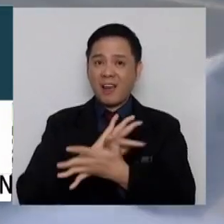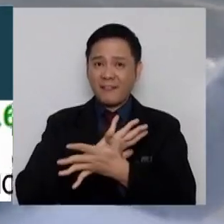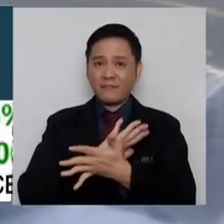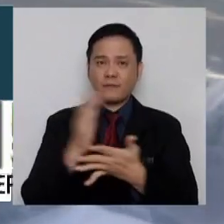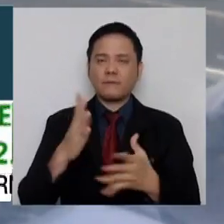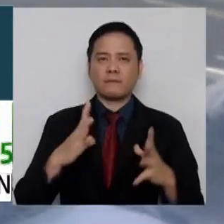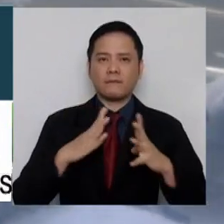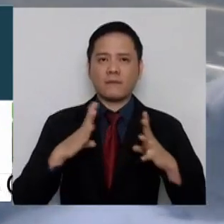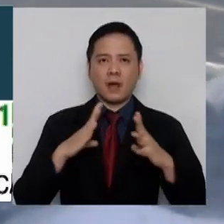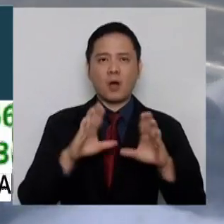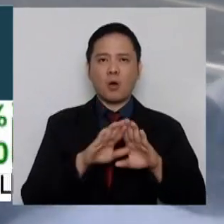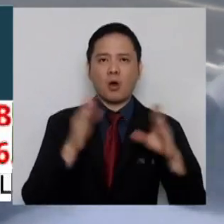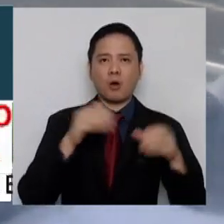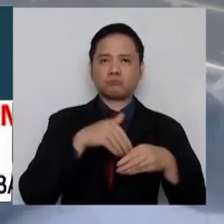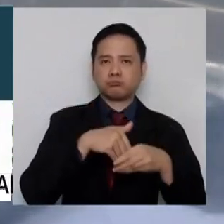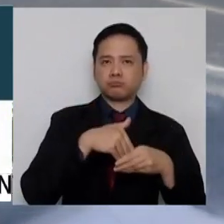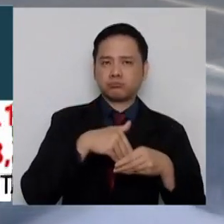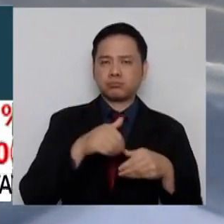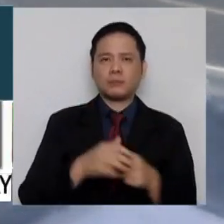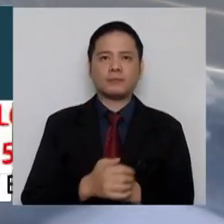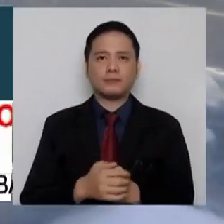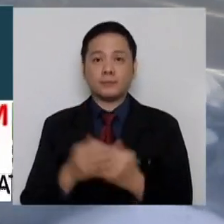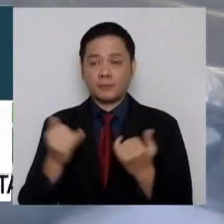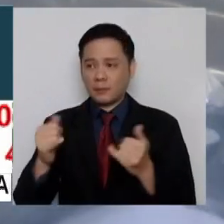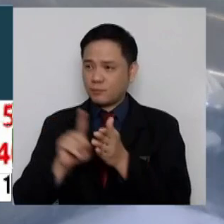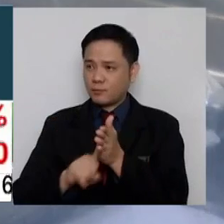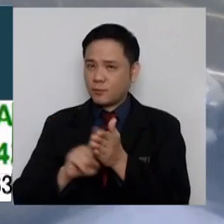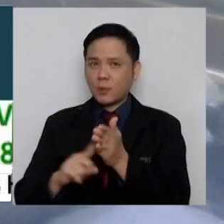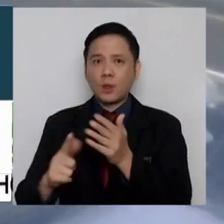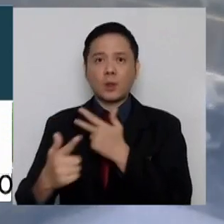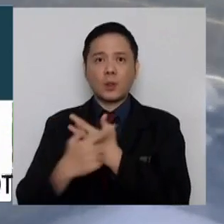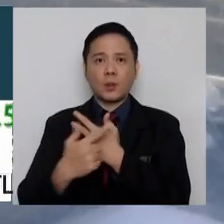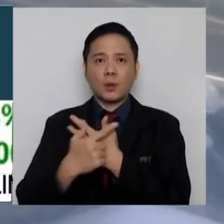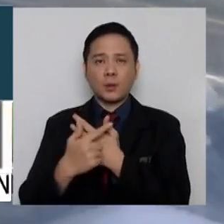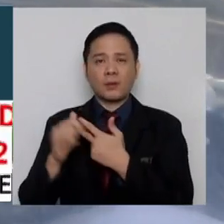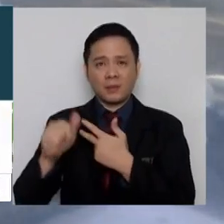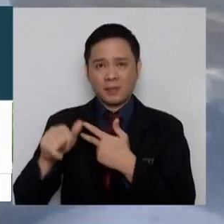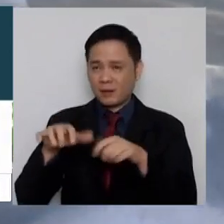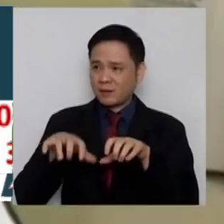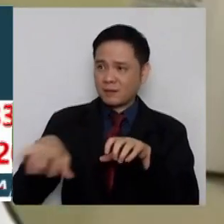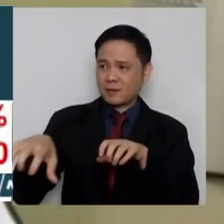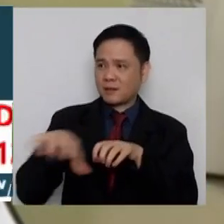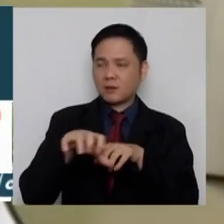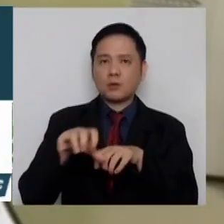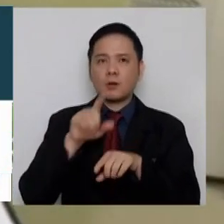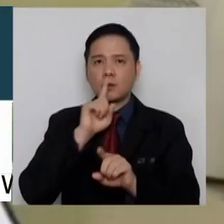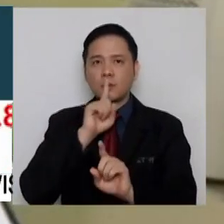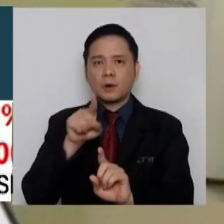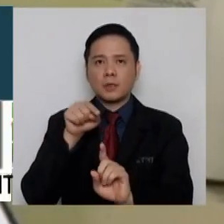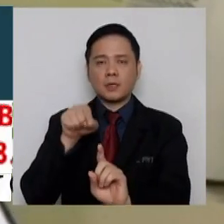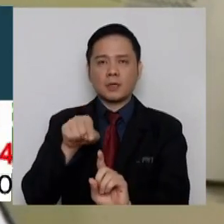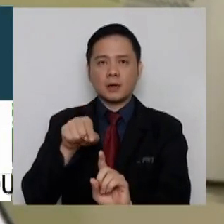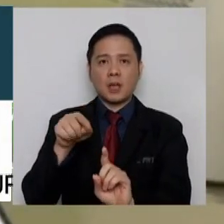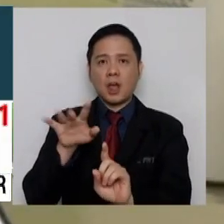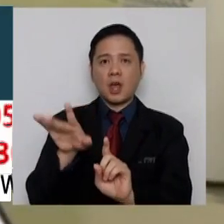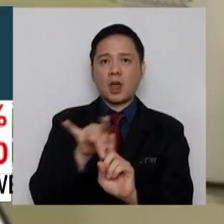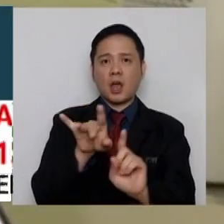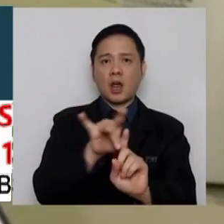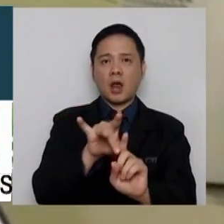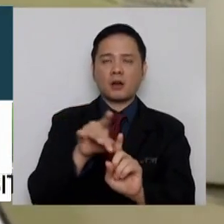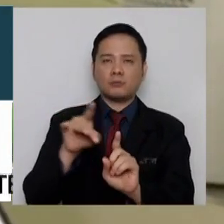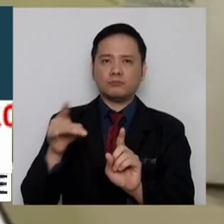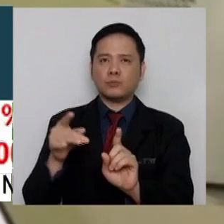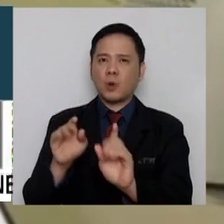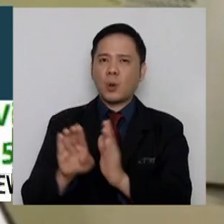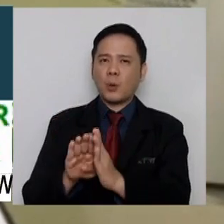Now, the DOH is investigating why Laguna is the lone NCR plus area that failed to reduce the virus's transmission in the last 2 weeks.